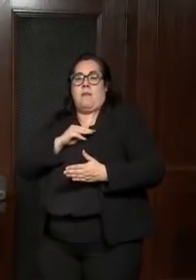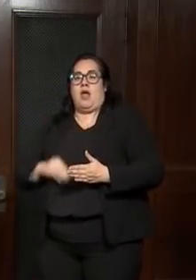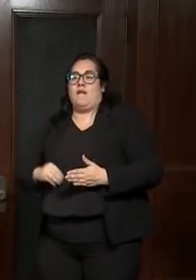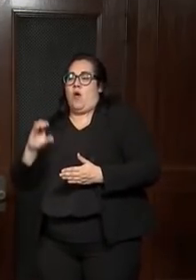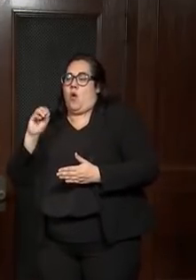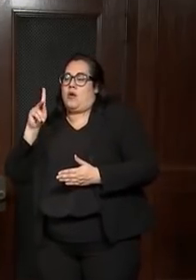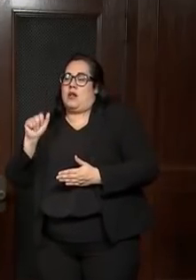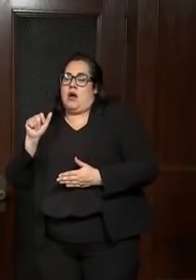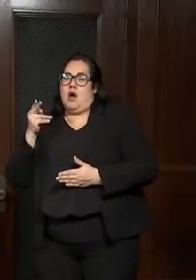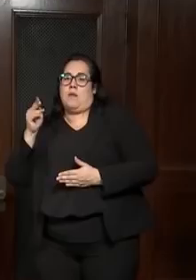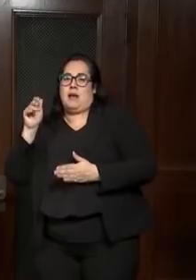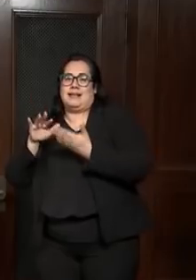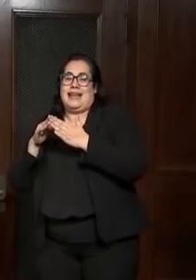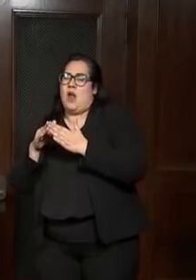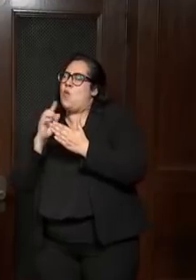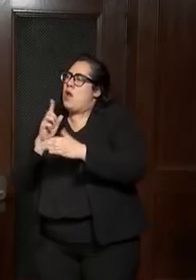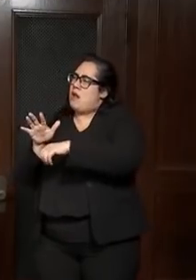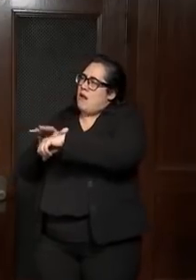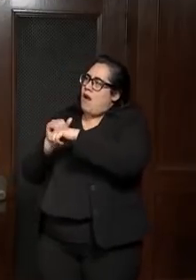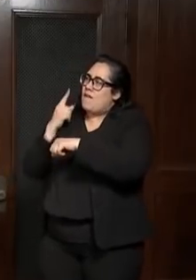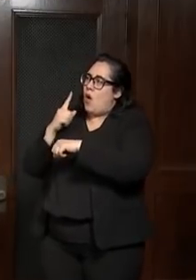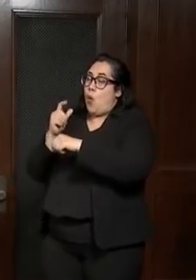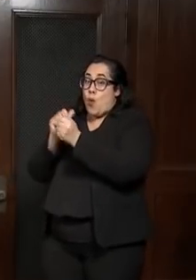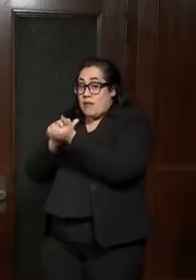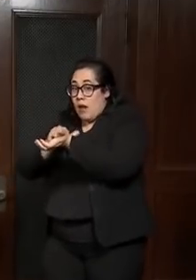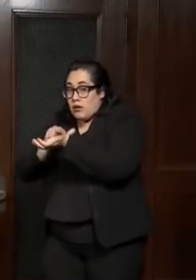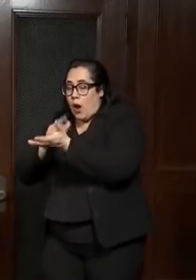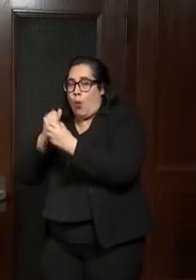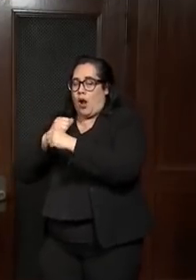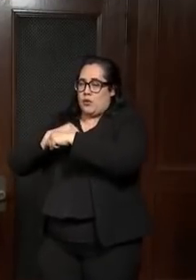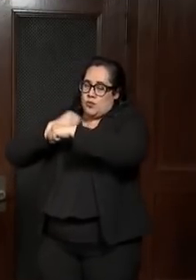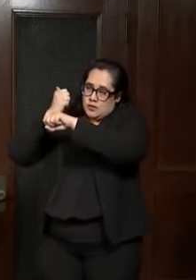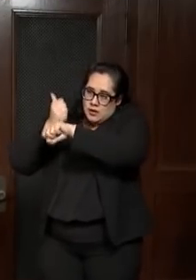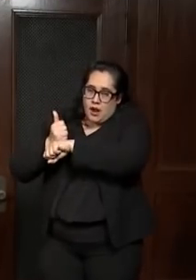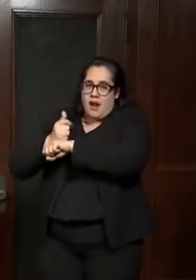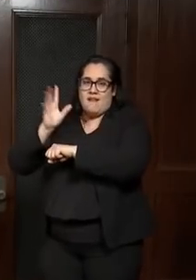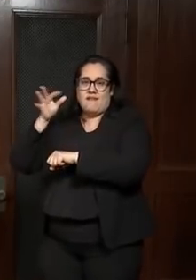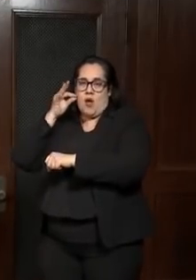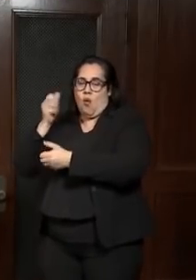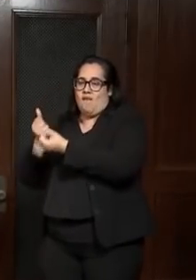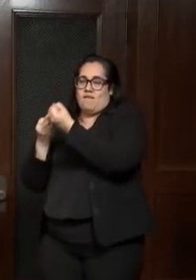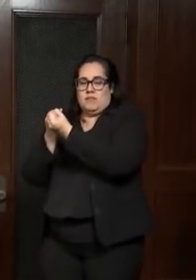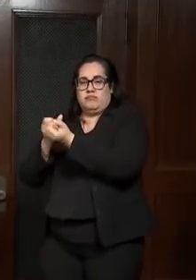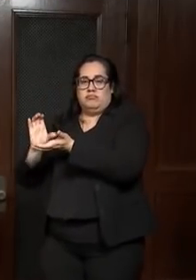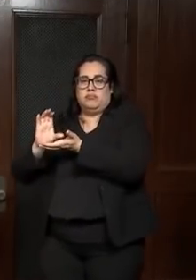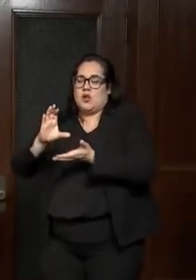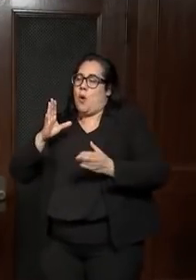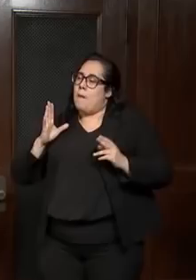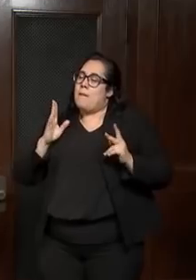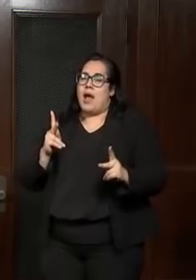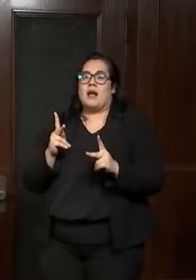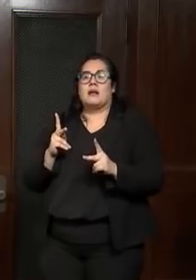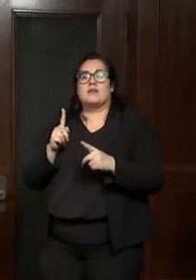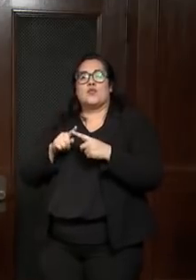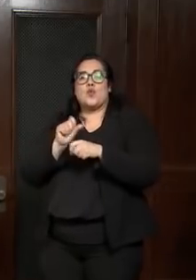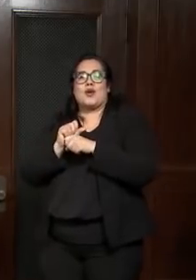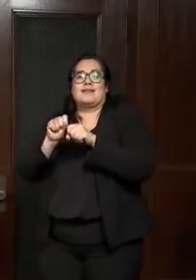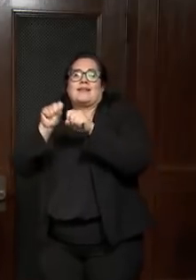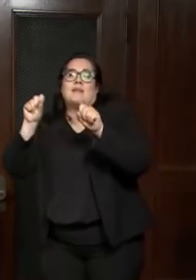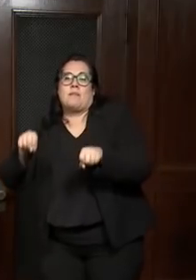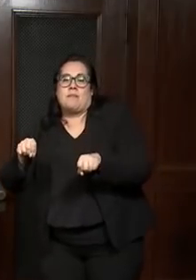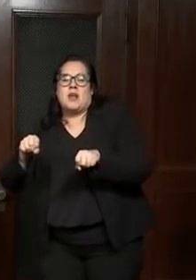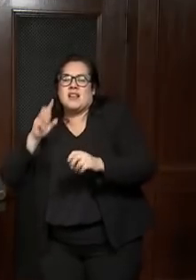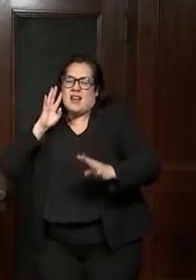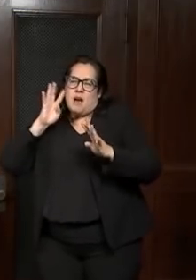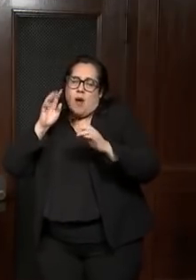called for, with doctors, the creation of the federal funding to enable a return to work system, to come